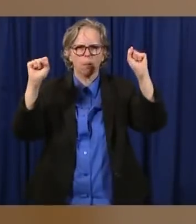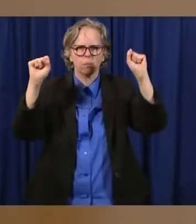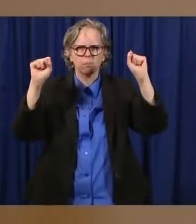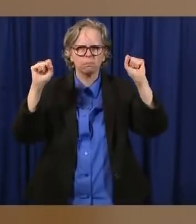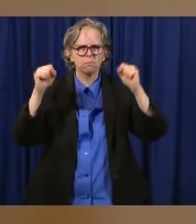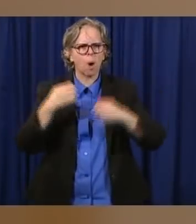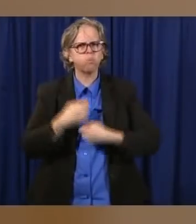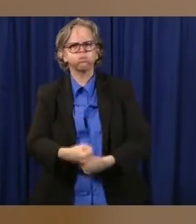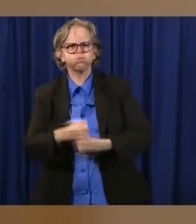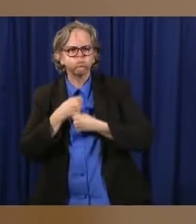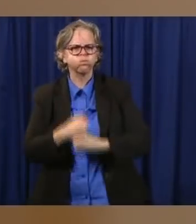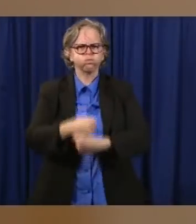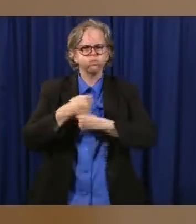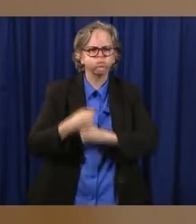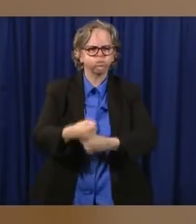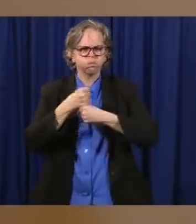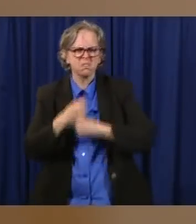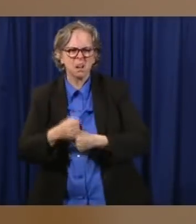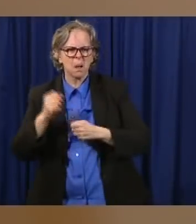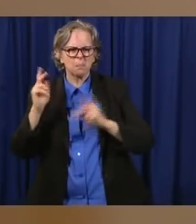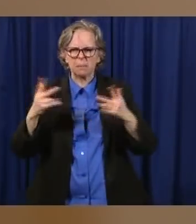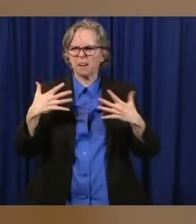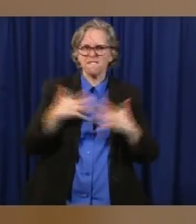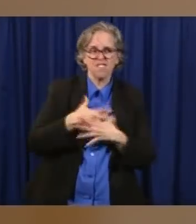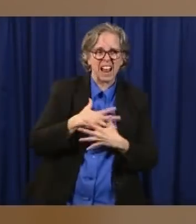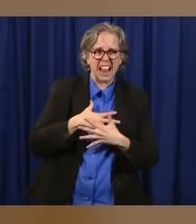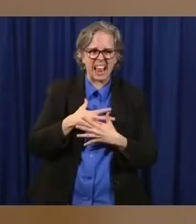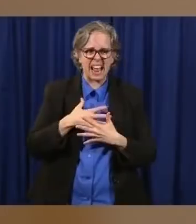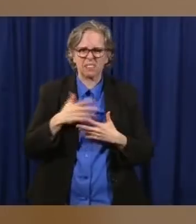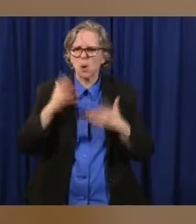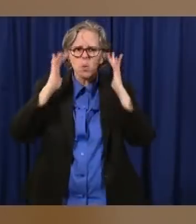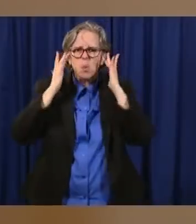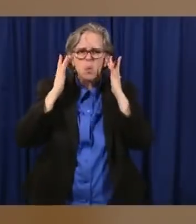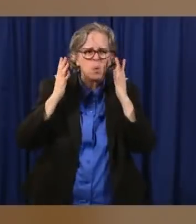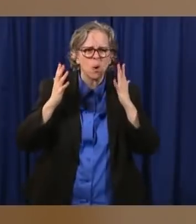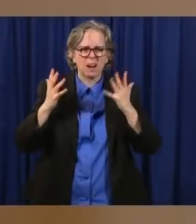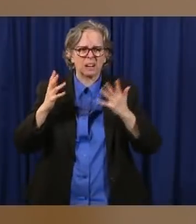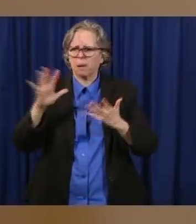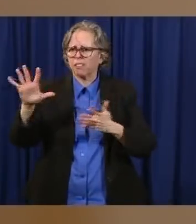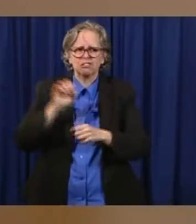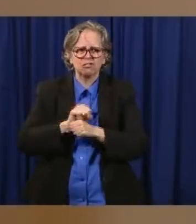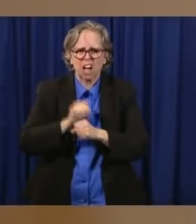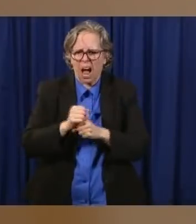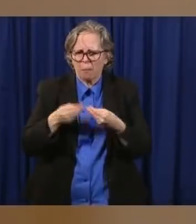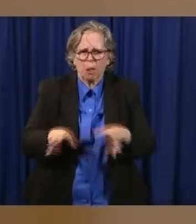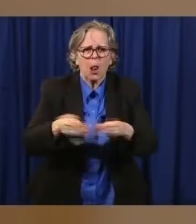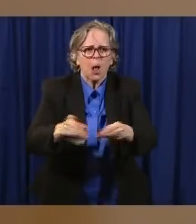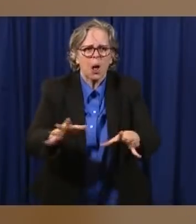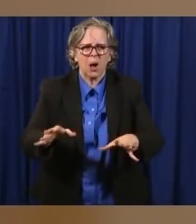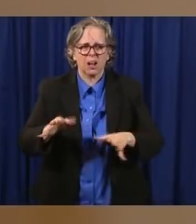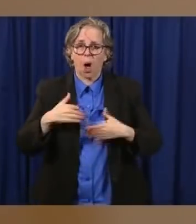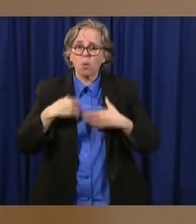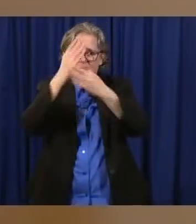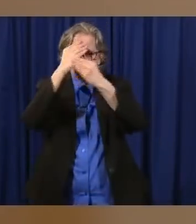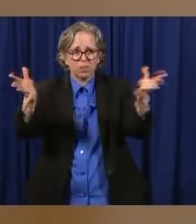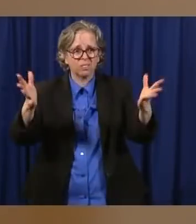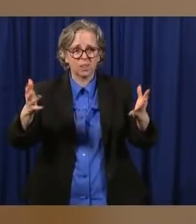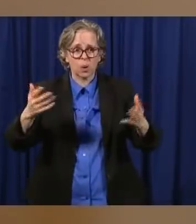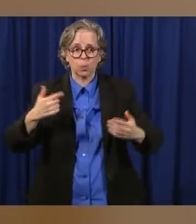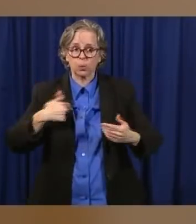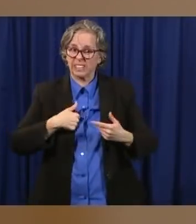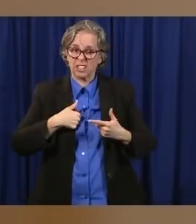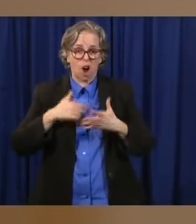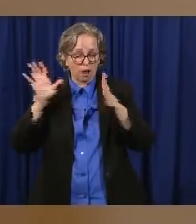afraid about things like their jobs. And I want you to know that we are working just as rigorously on the recovery from this. We've